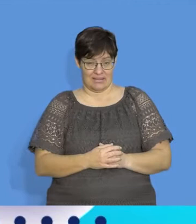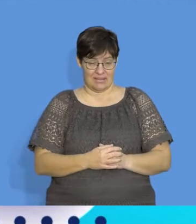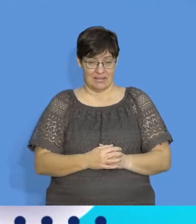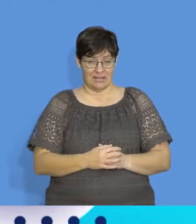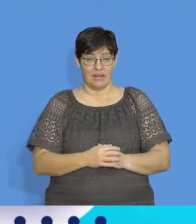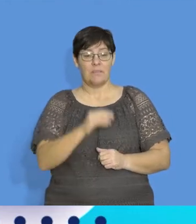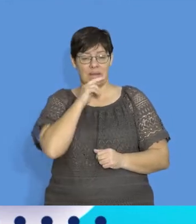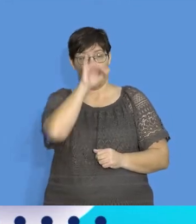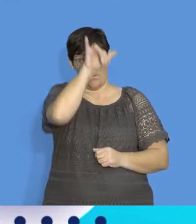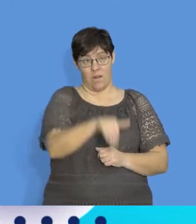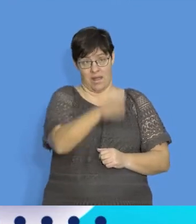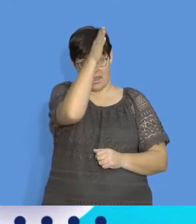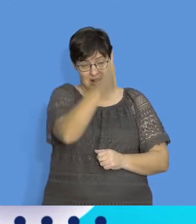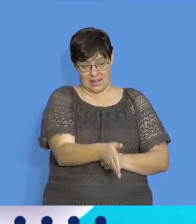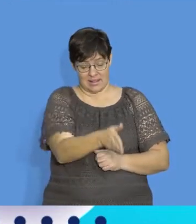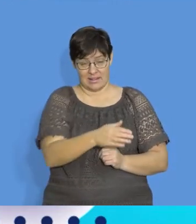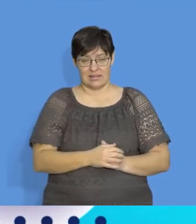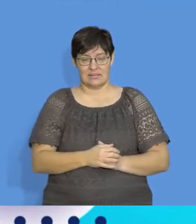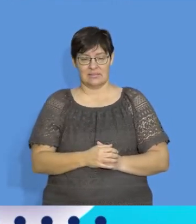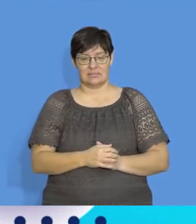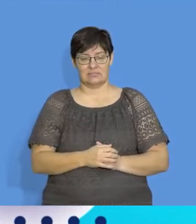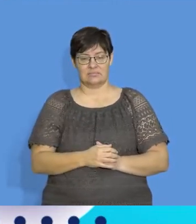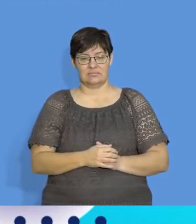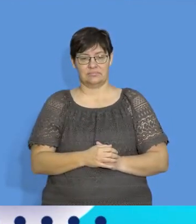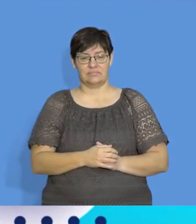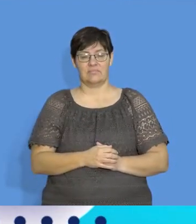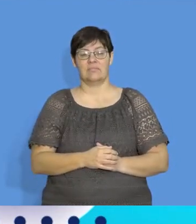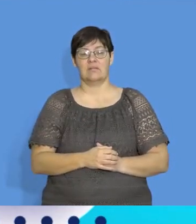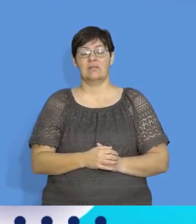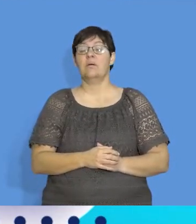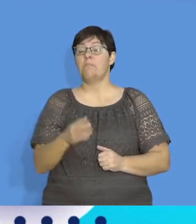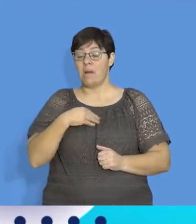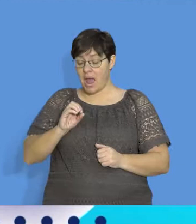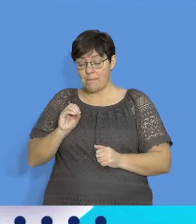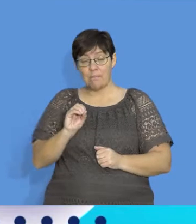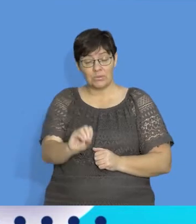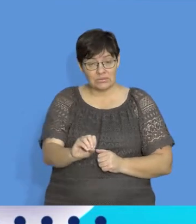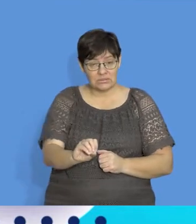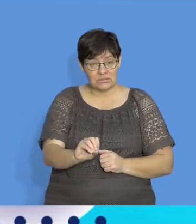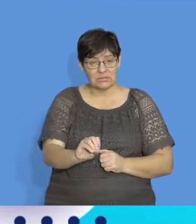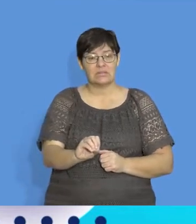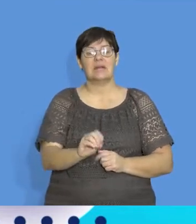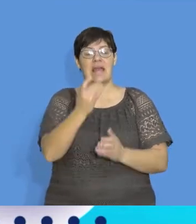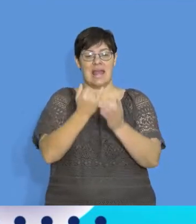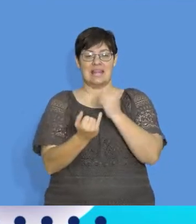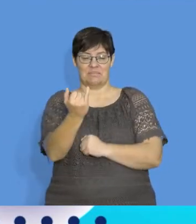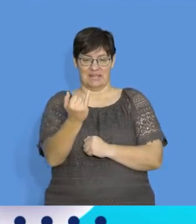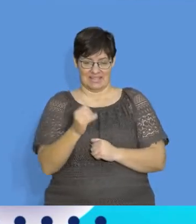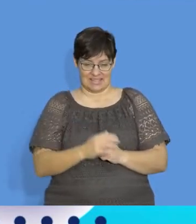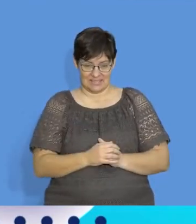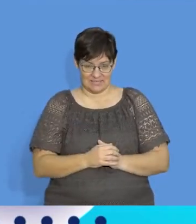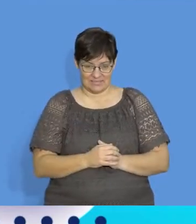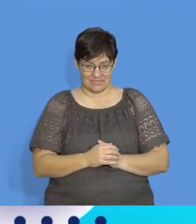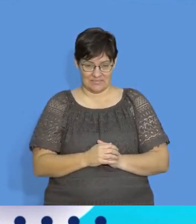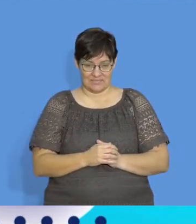variable, so that will be the y. Okay? And to get that y, my input must be the